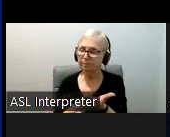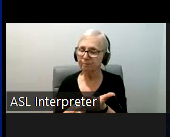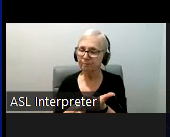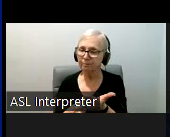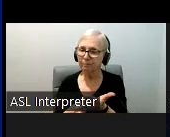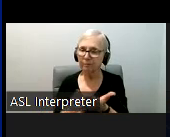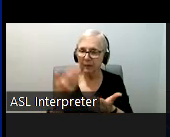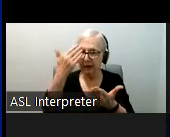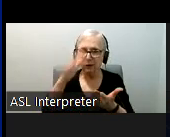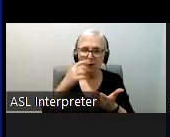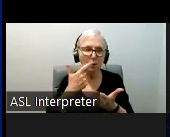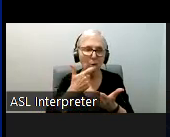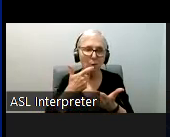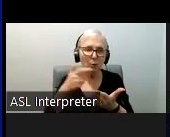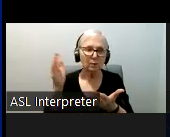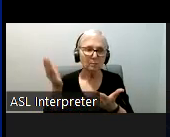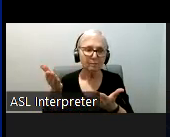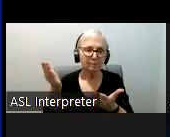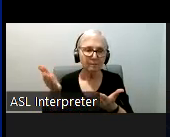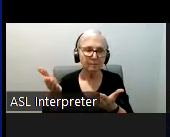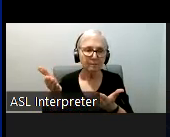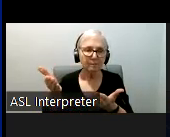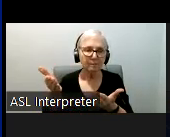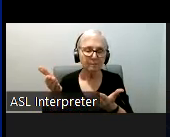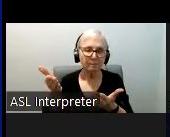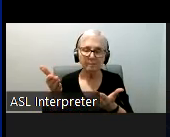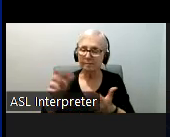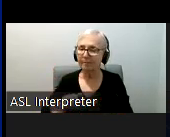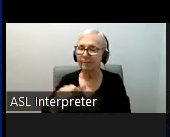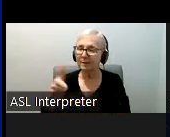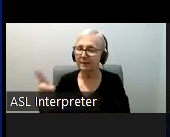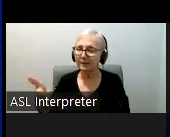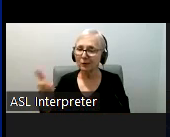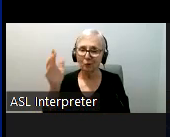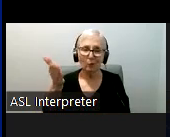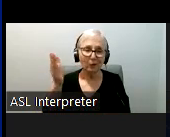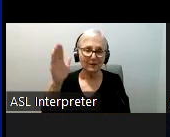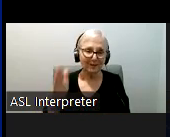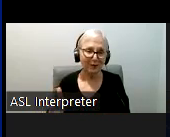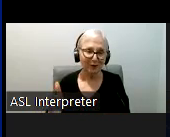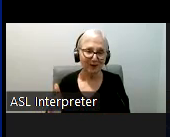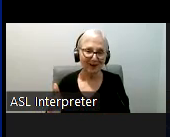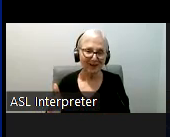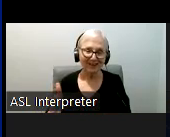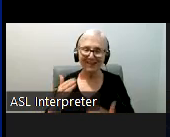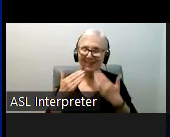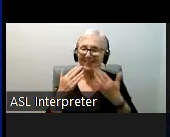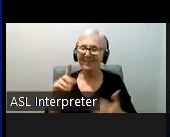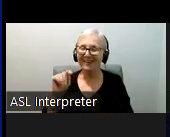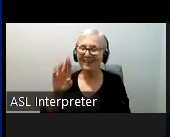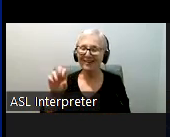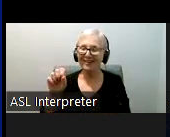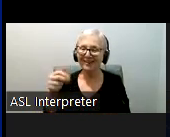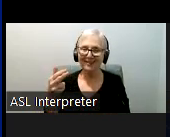I don't know who's presenting, so I'm going to pass it over to whoever is presenting this. Thank you, Tasha.